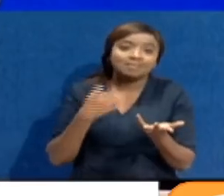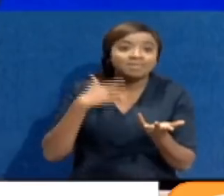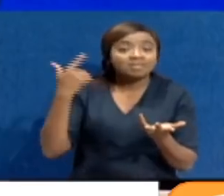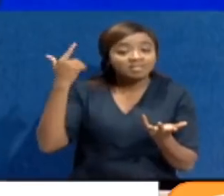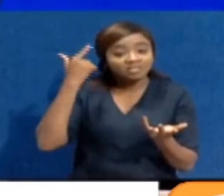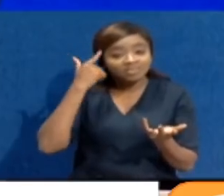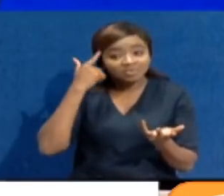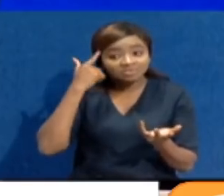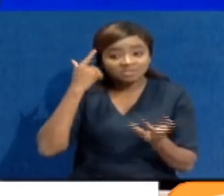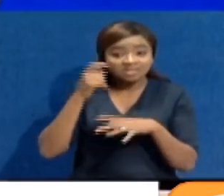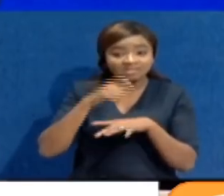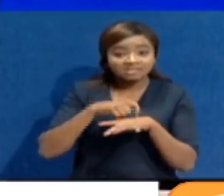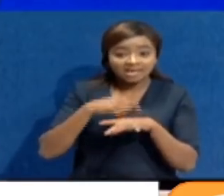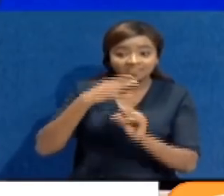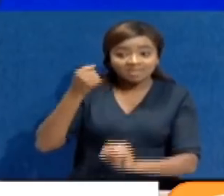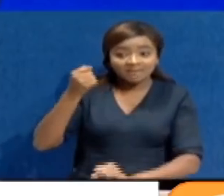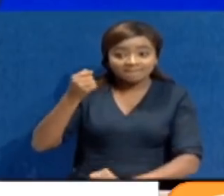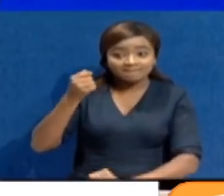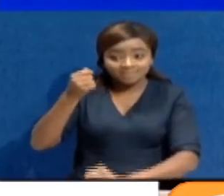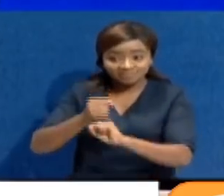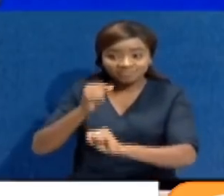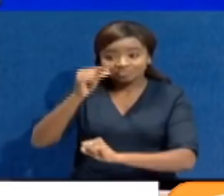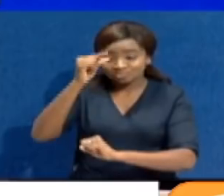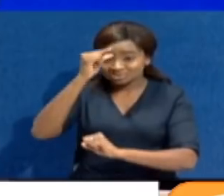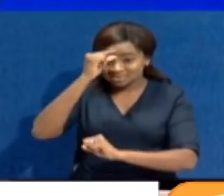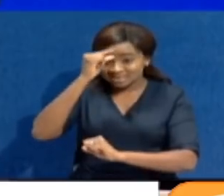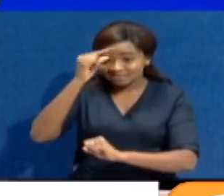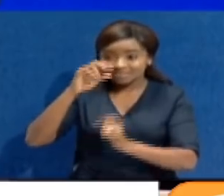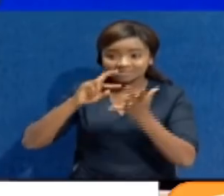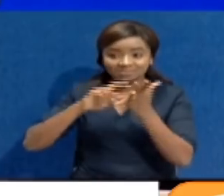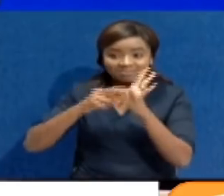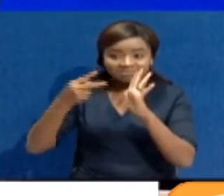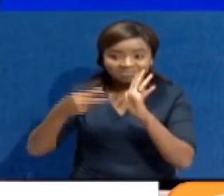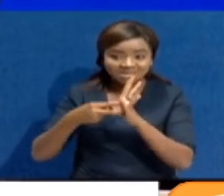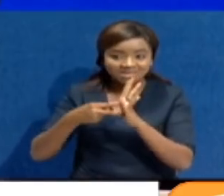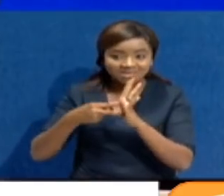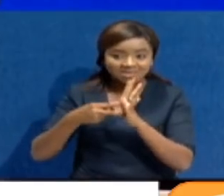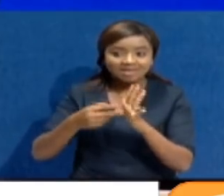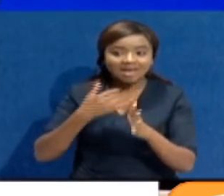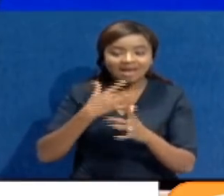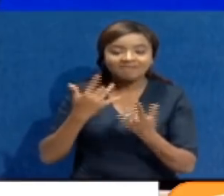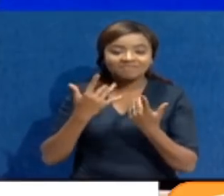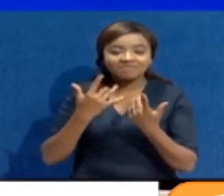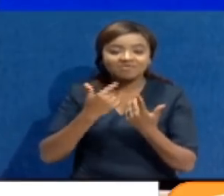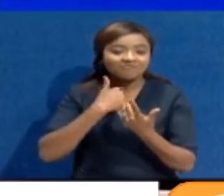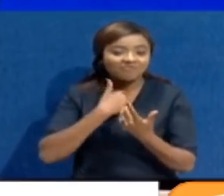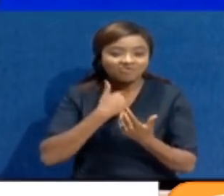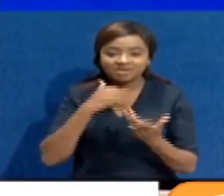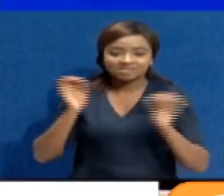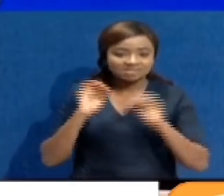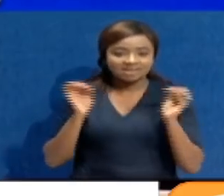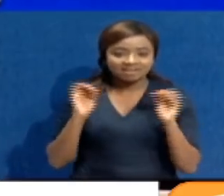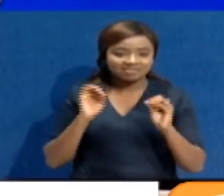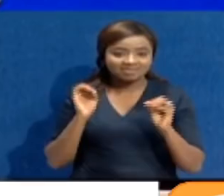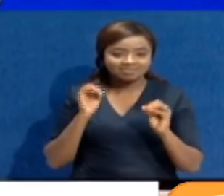thought by joining and supporting the government, that meant that I don't have my freedom to express